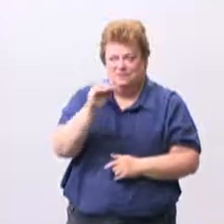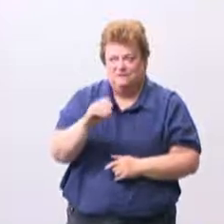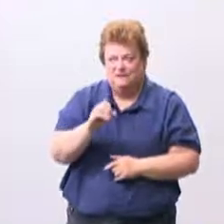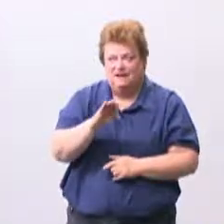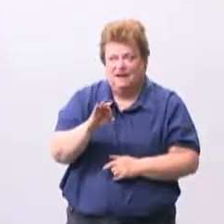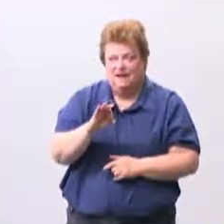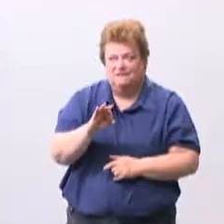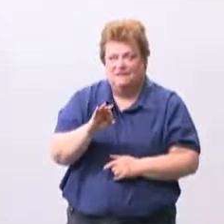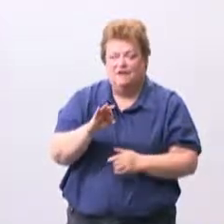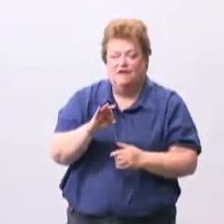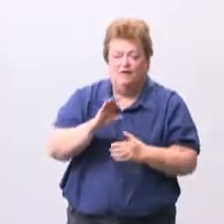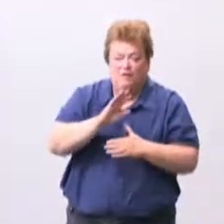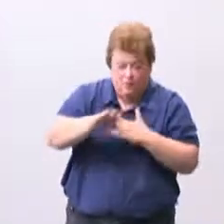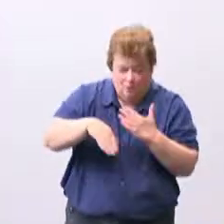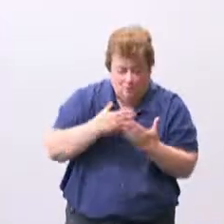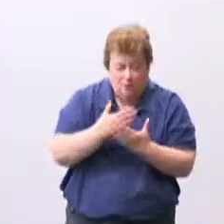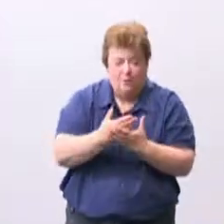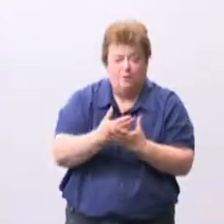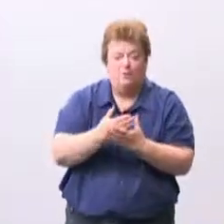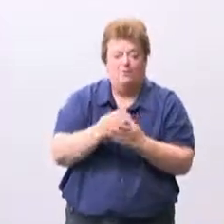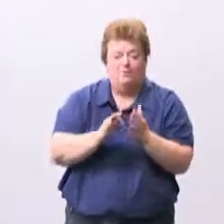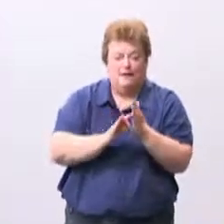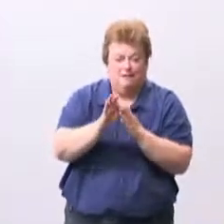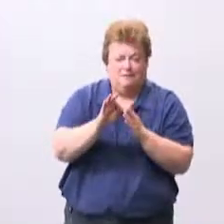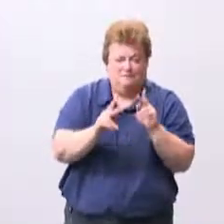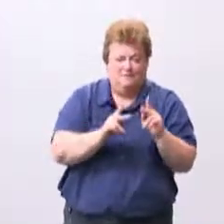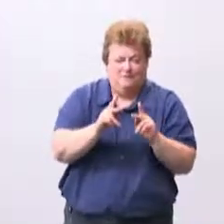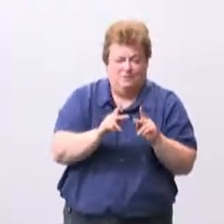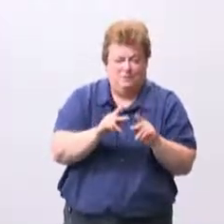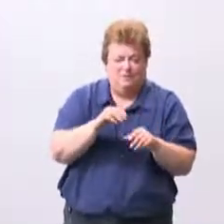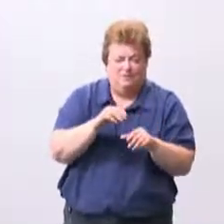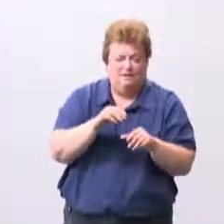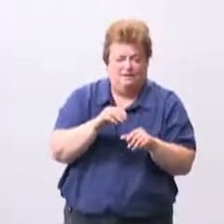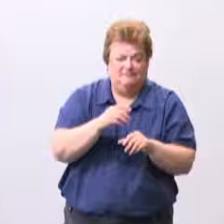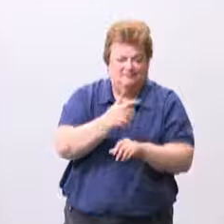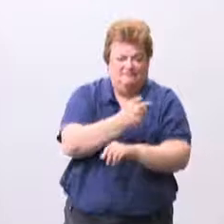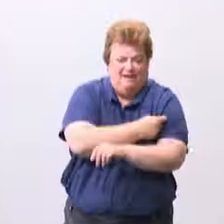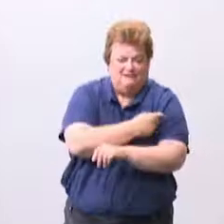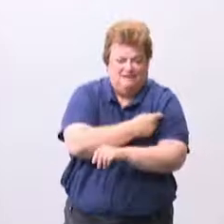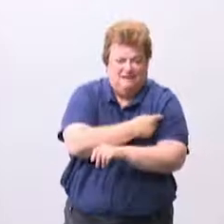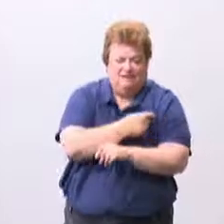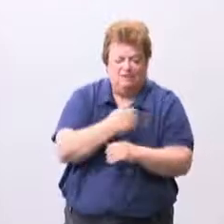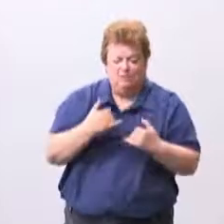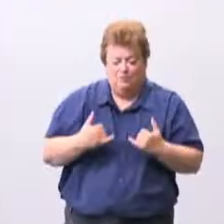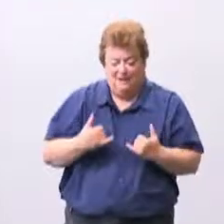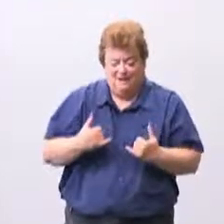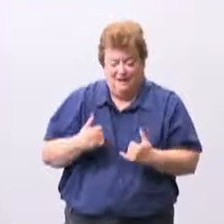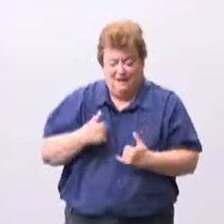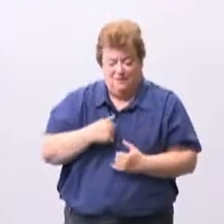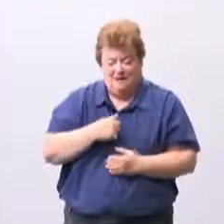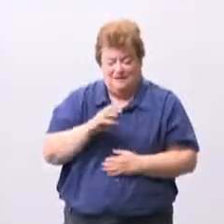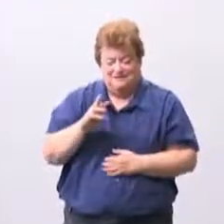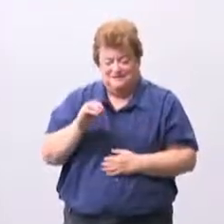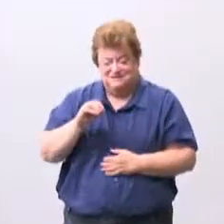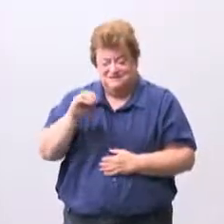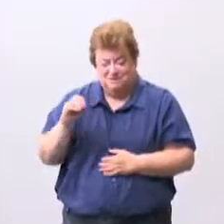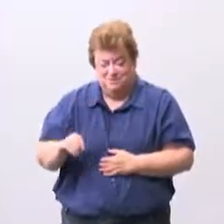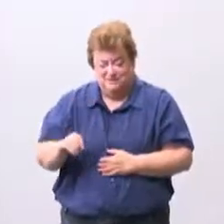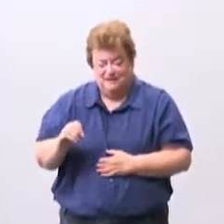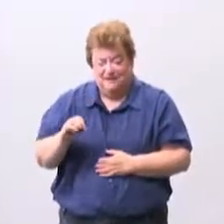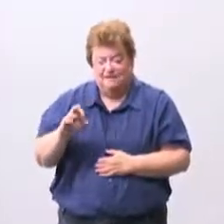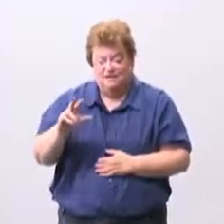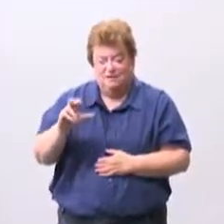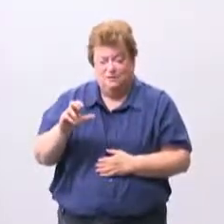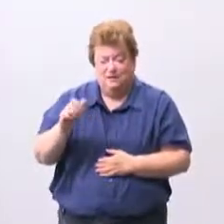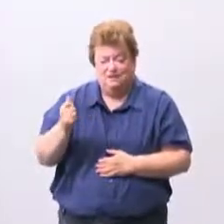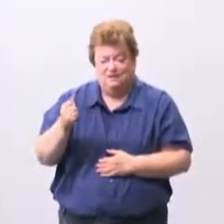County's entire population fully vaccinated. Right now, we're just over 60% of our